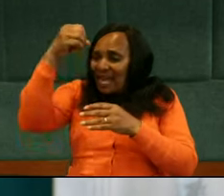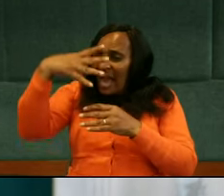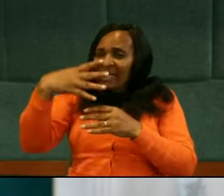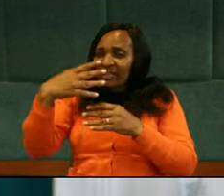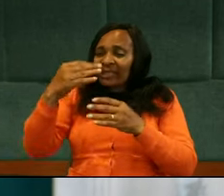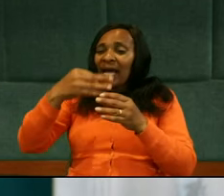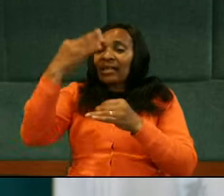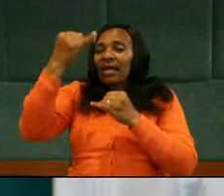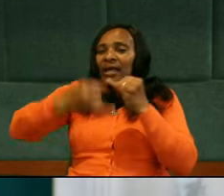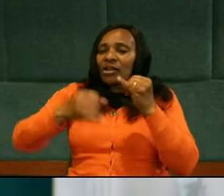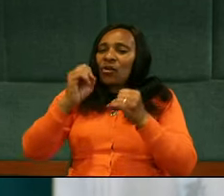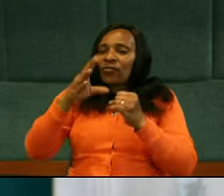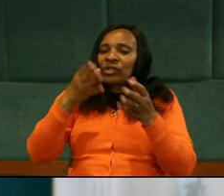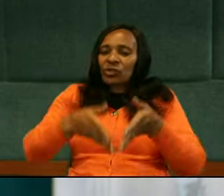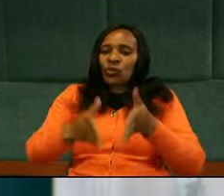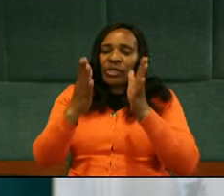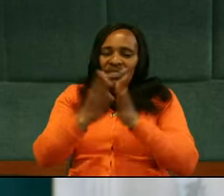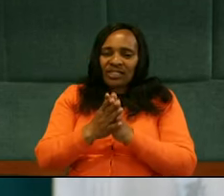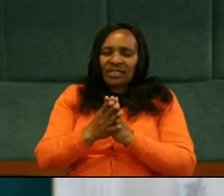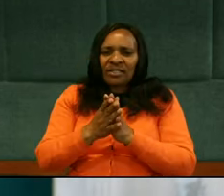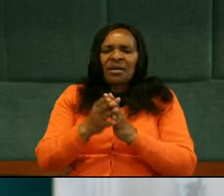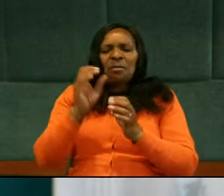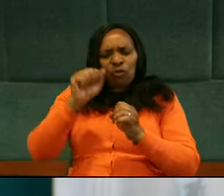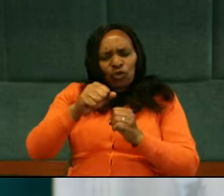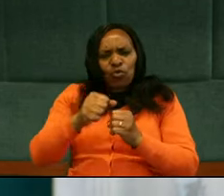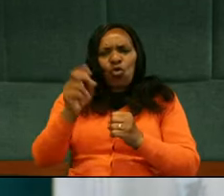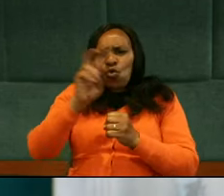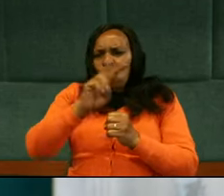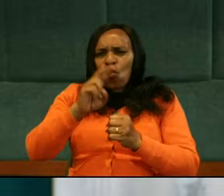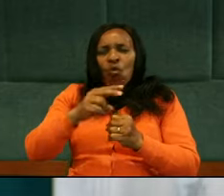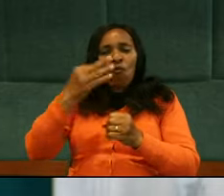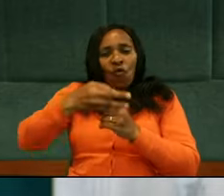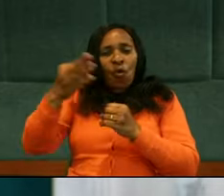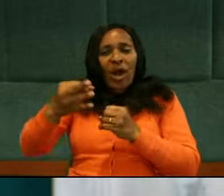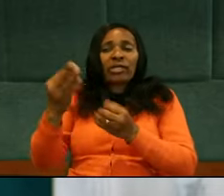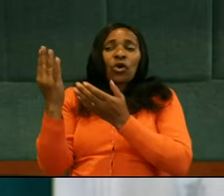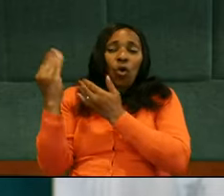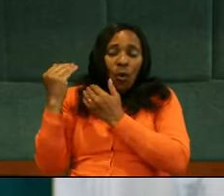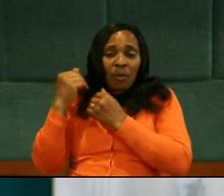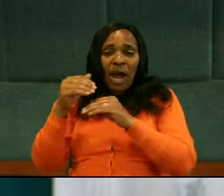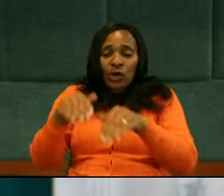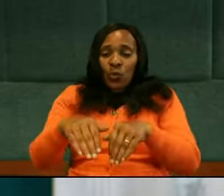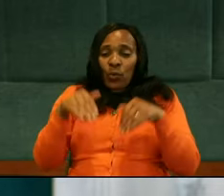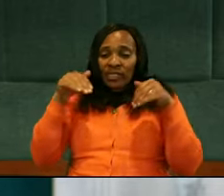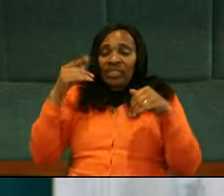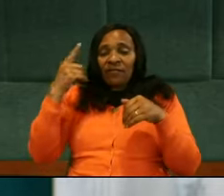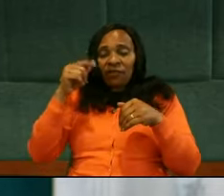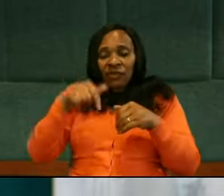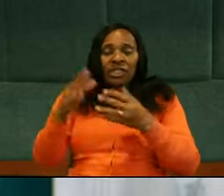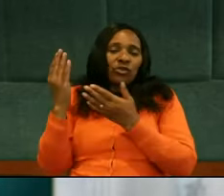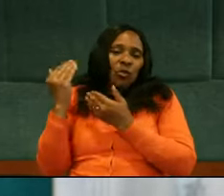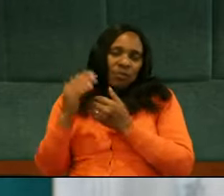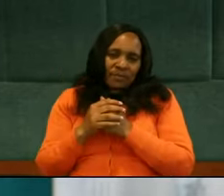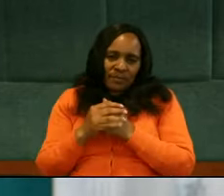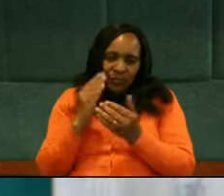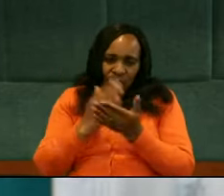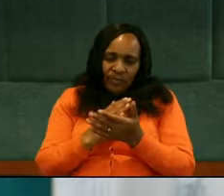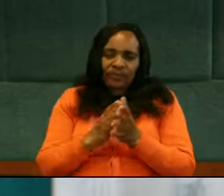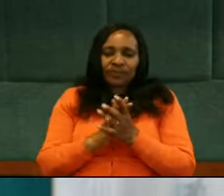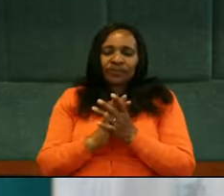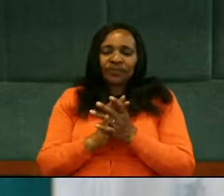tunnel. So you can always look forward, hoping and waiting for that glimmer of hope. True.